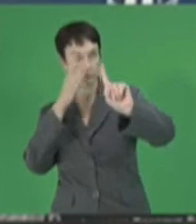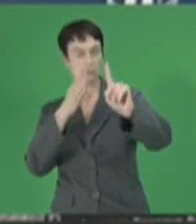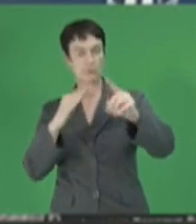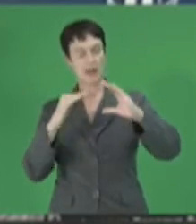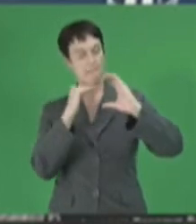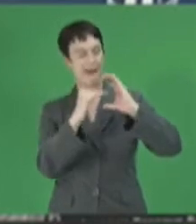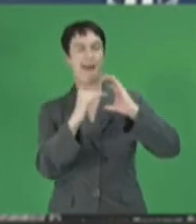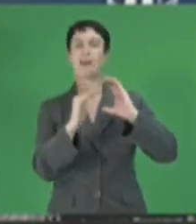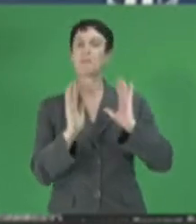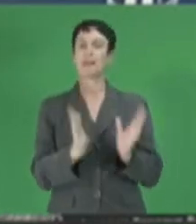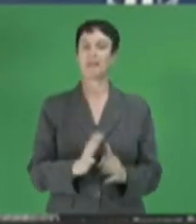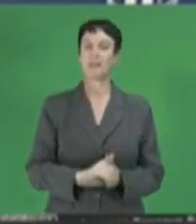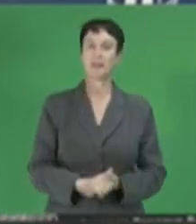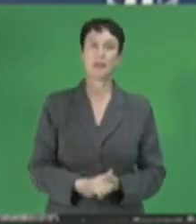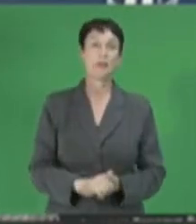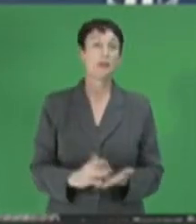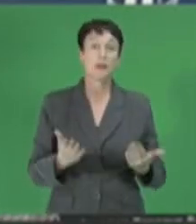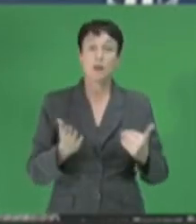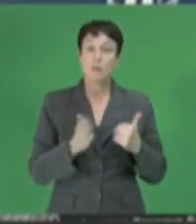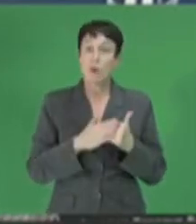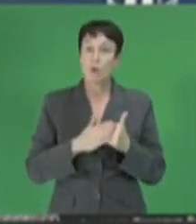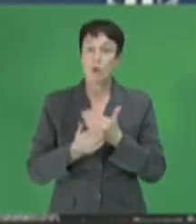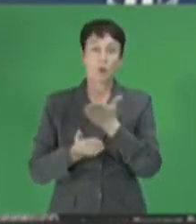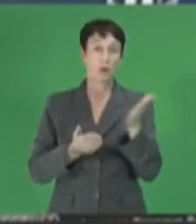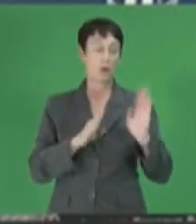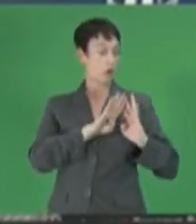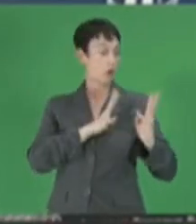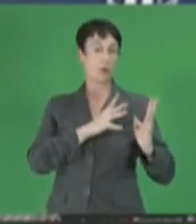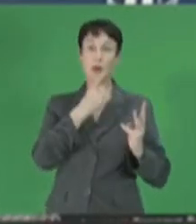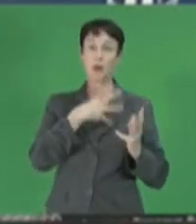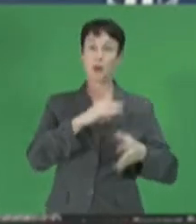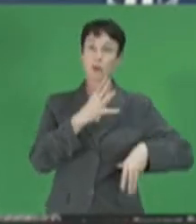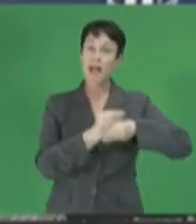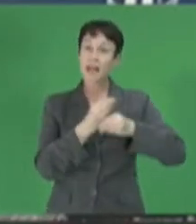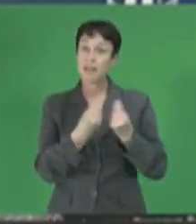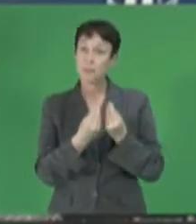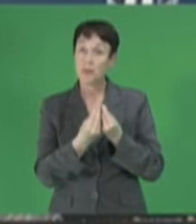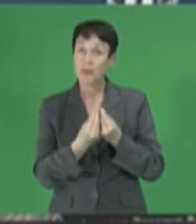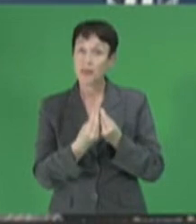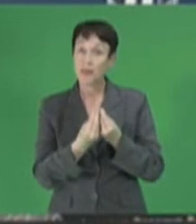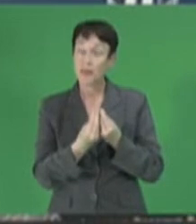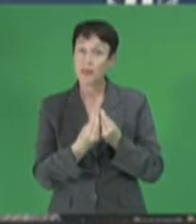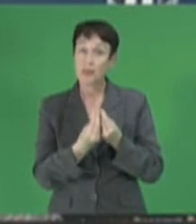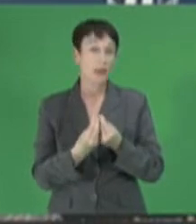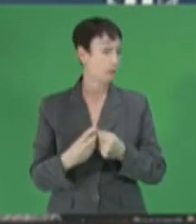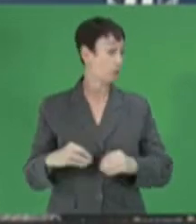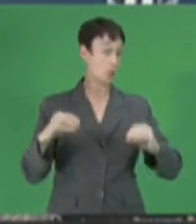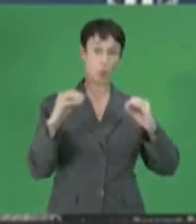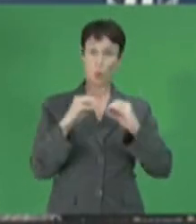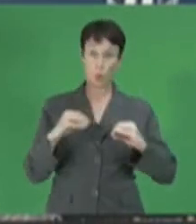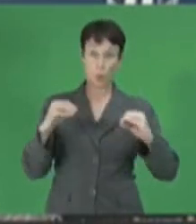Other MPC members, does anybody want to add anything? No? Okay, clear as mud.